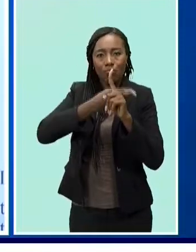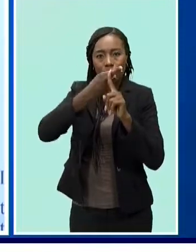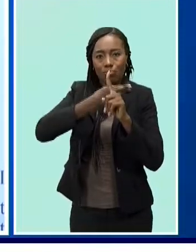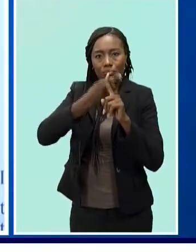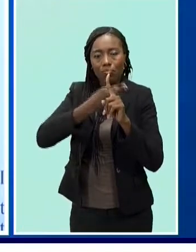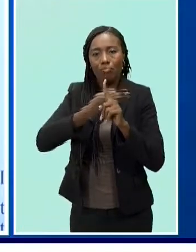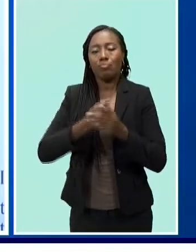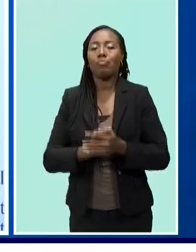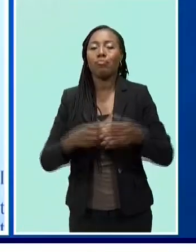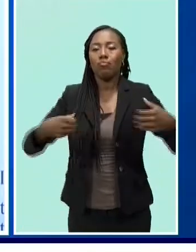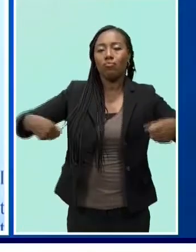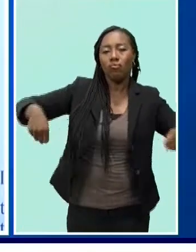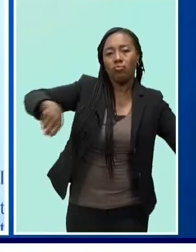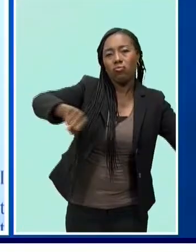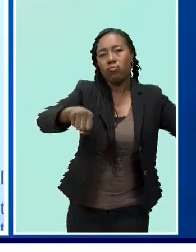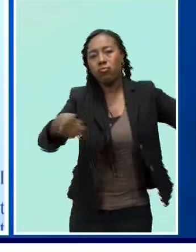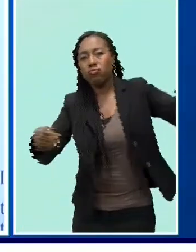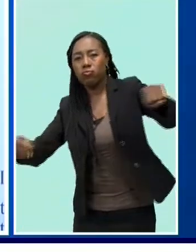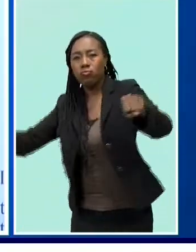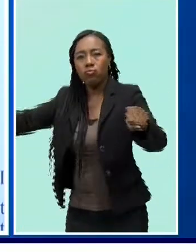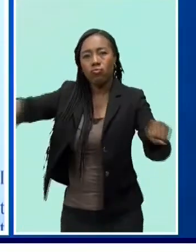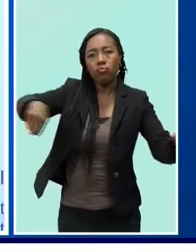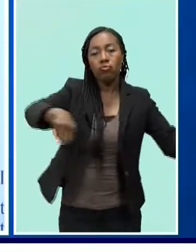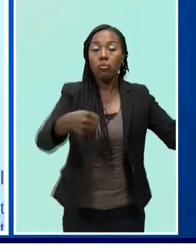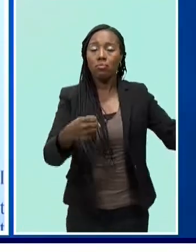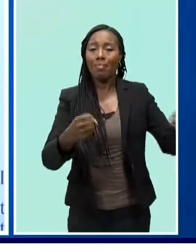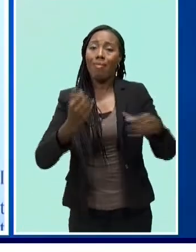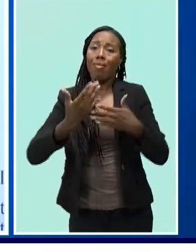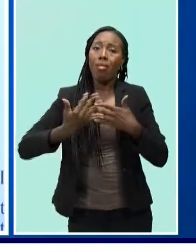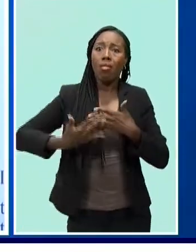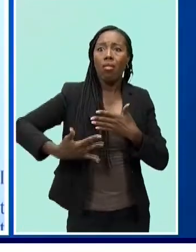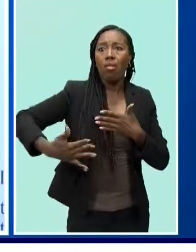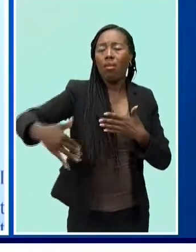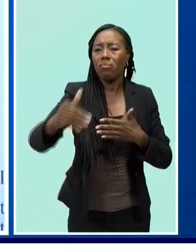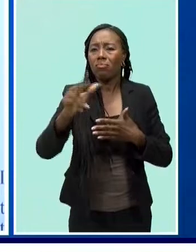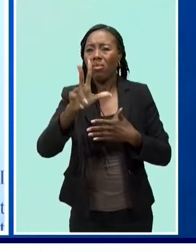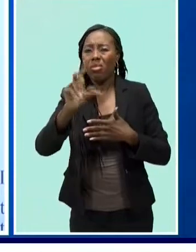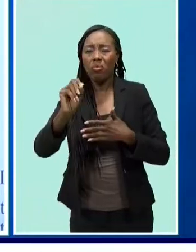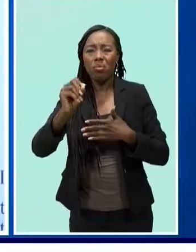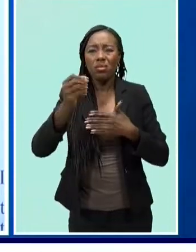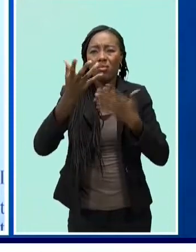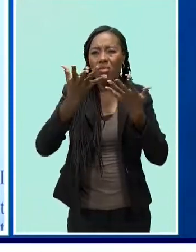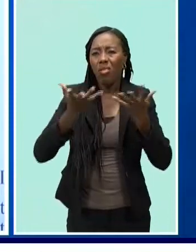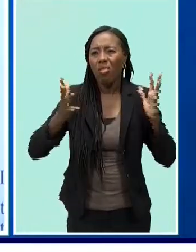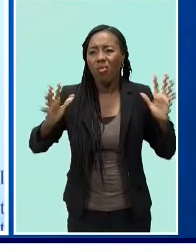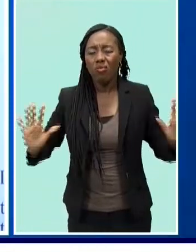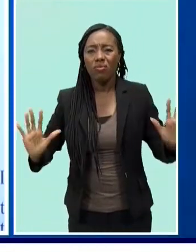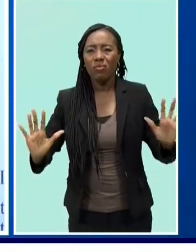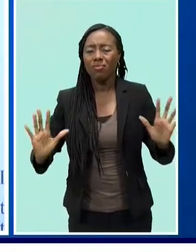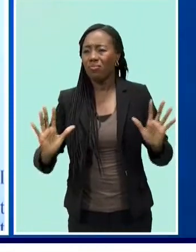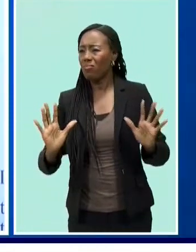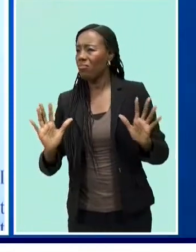for a 30-minute ride. After the 30 minutes had expired,